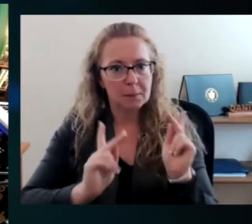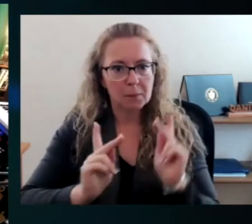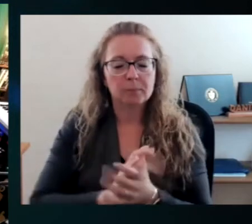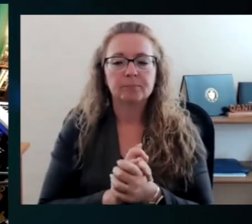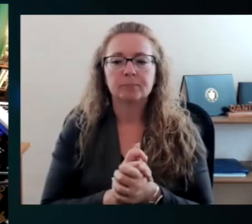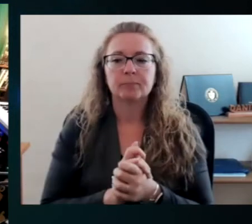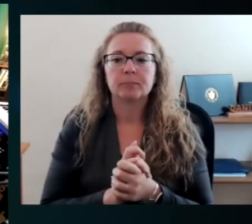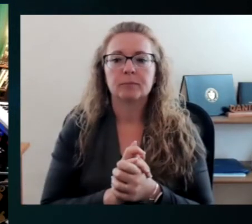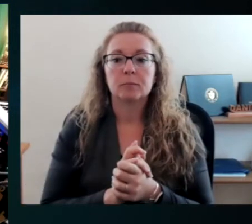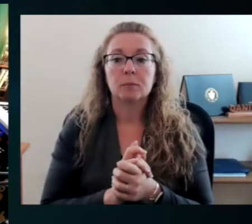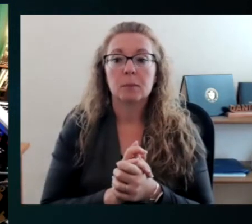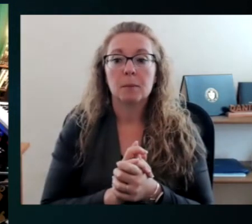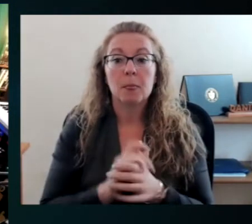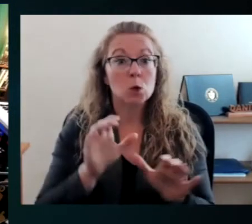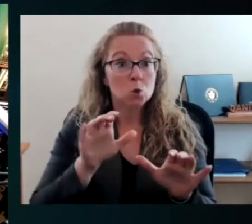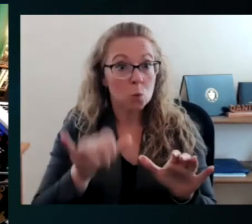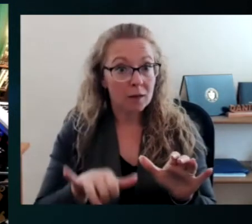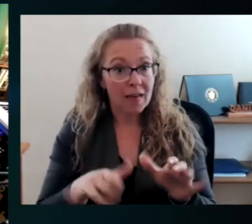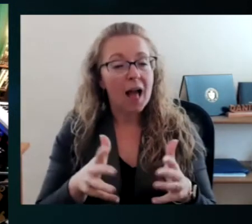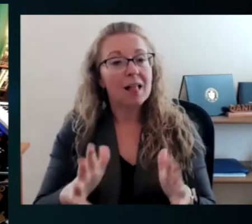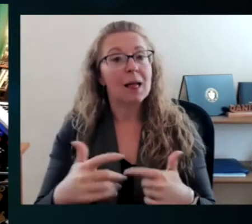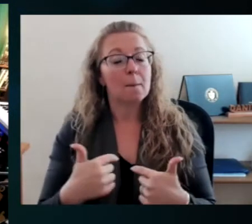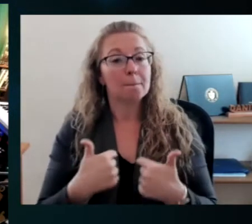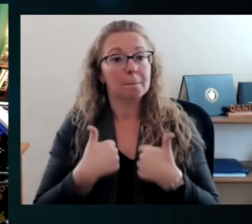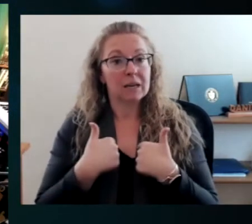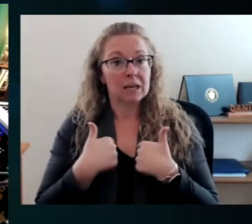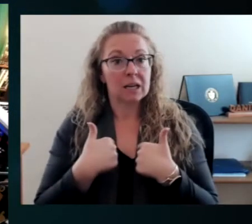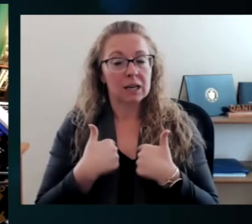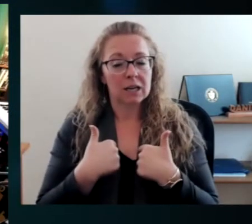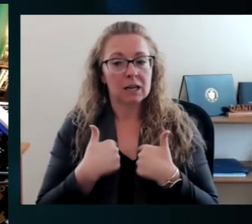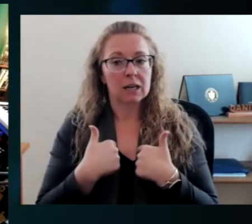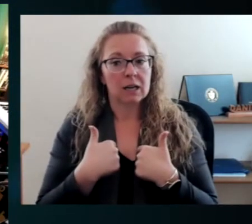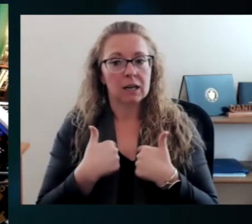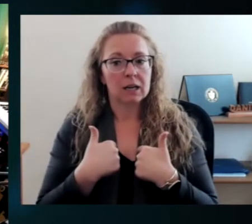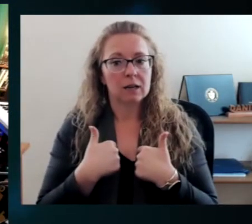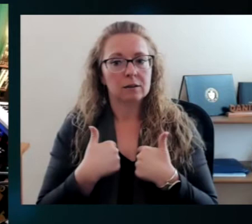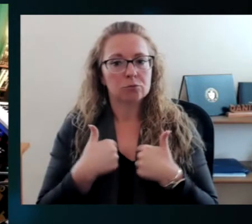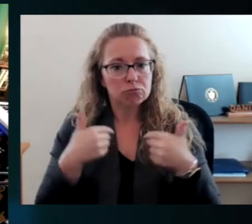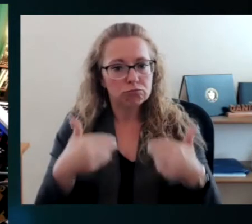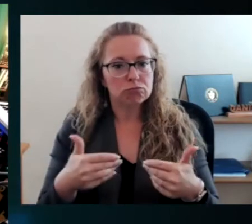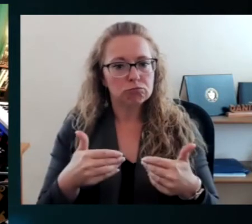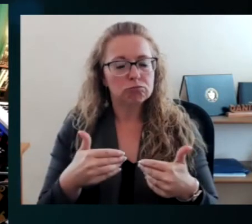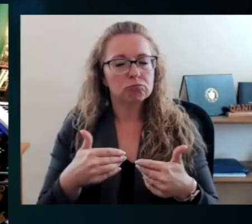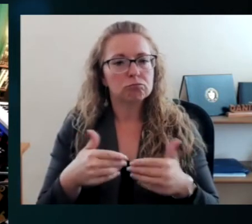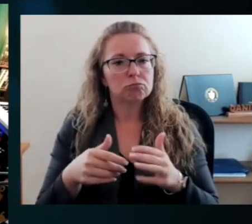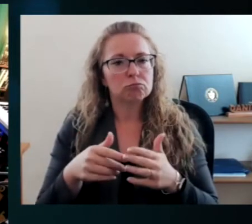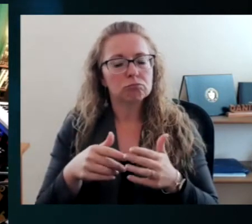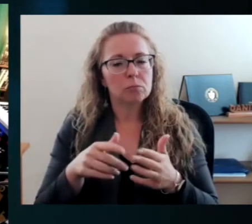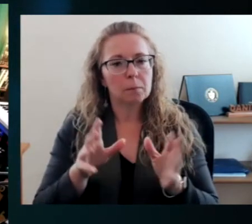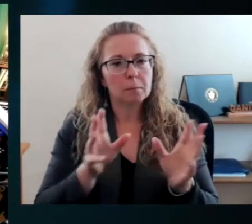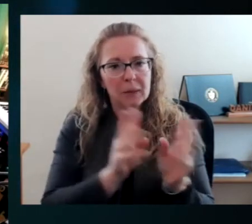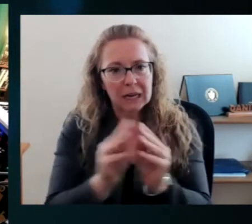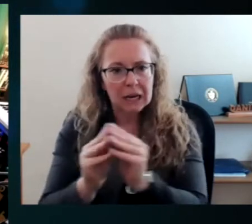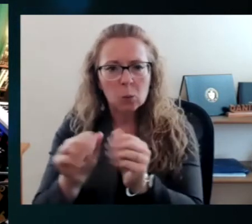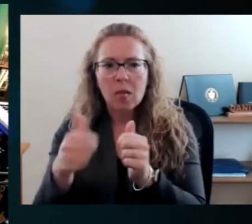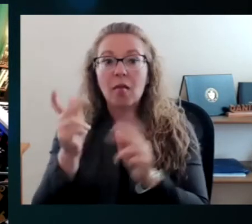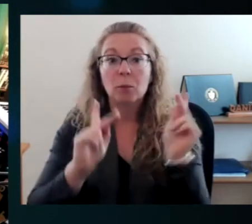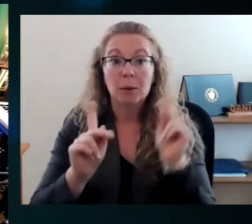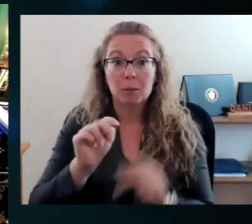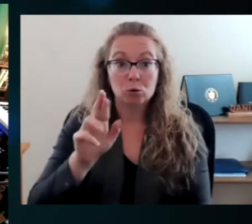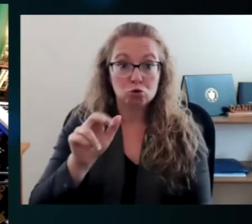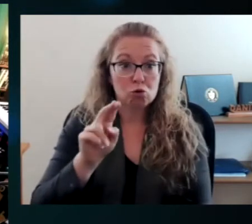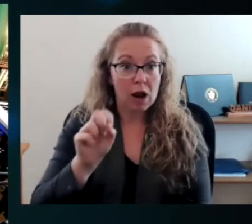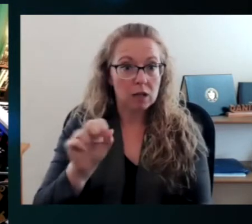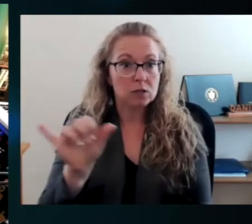this allowed me to then create a policy or to start meeting up with other trans folks who are also trying to do this, and